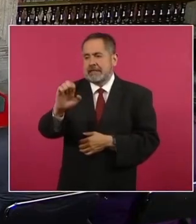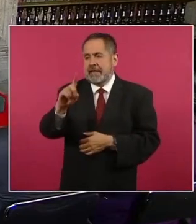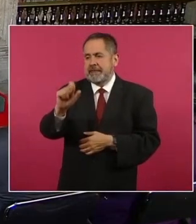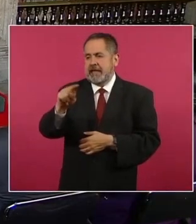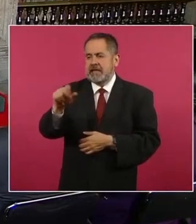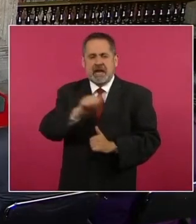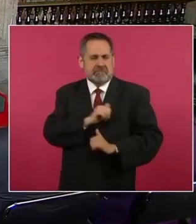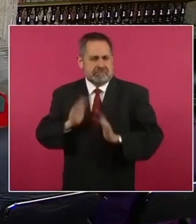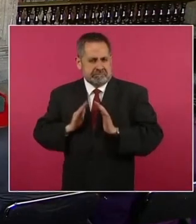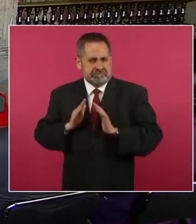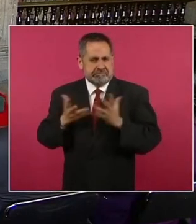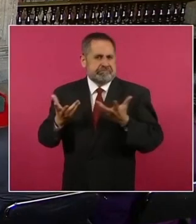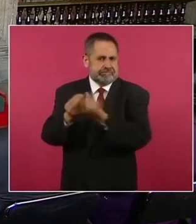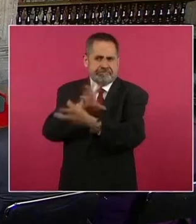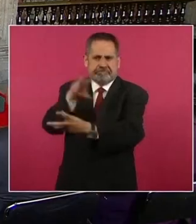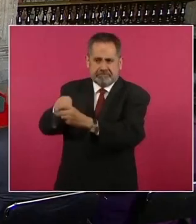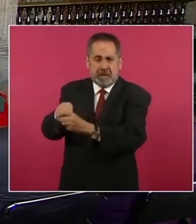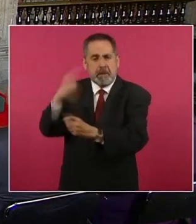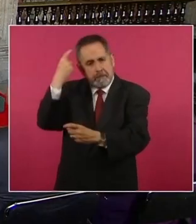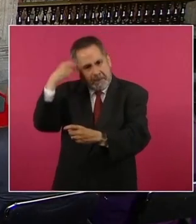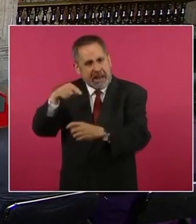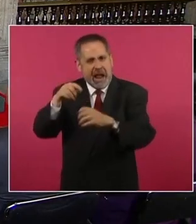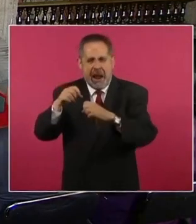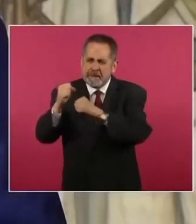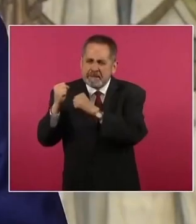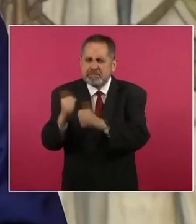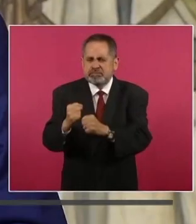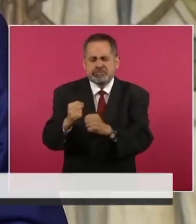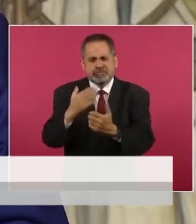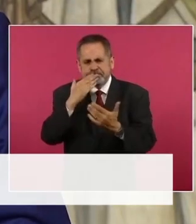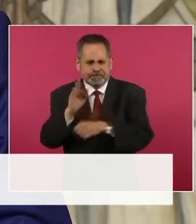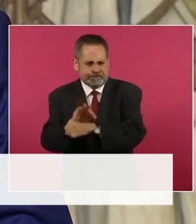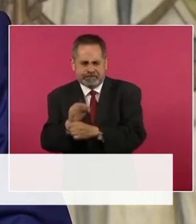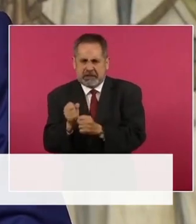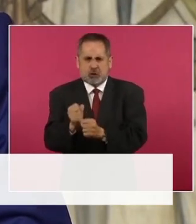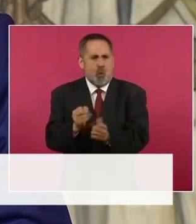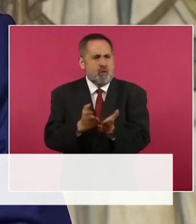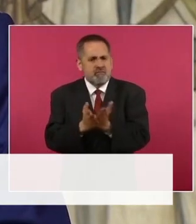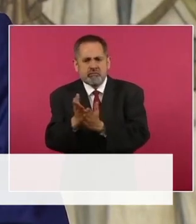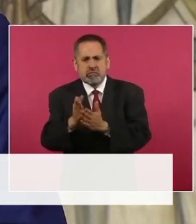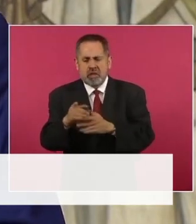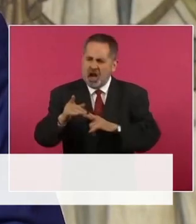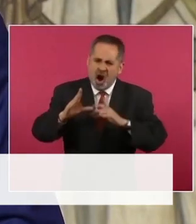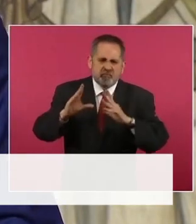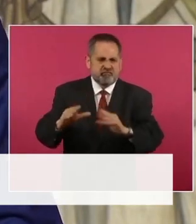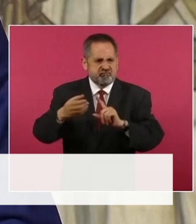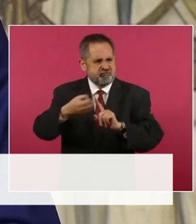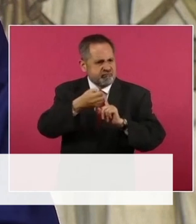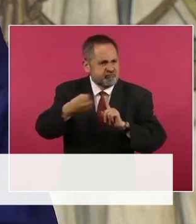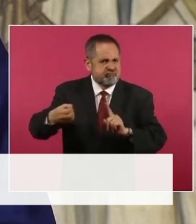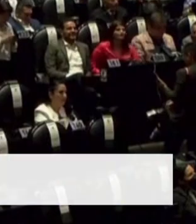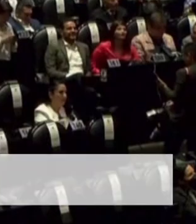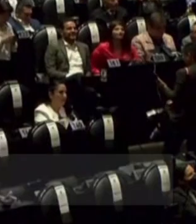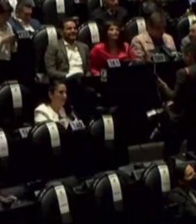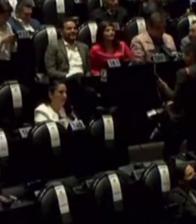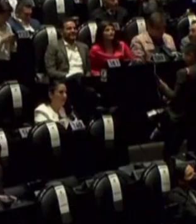The only reason for this is to consolidate it and to maintain its discipline and professionalism, and most of all, for it not to get